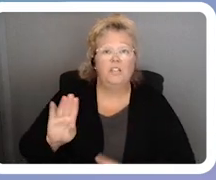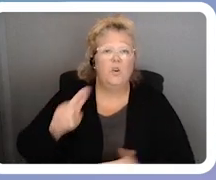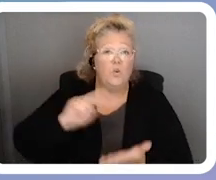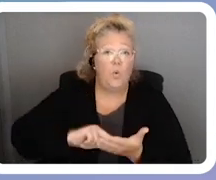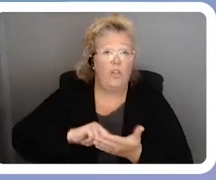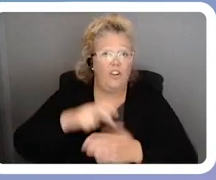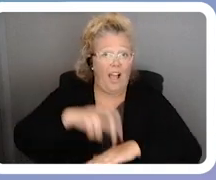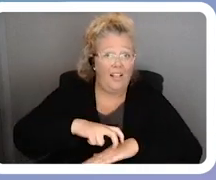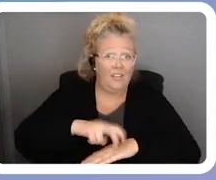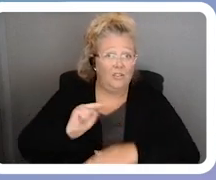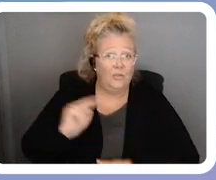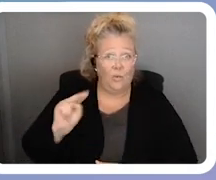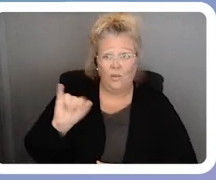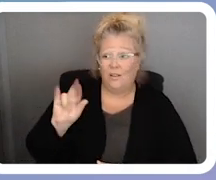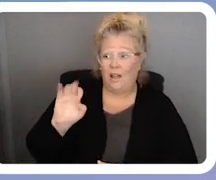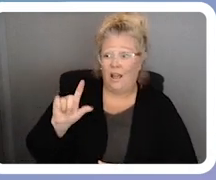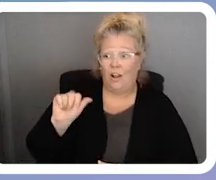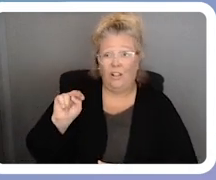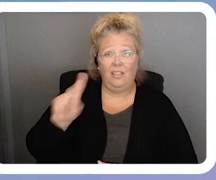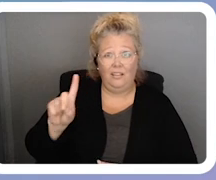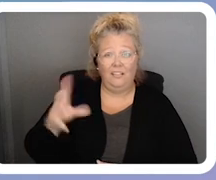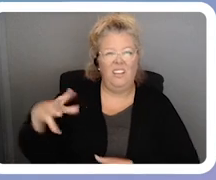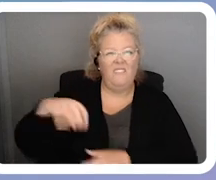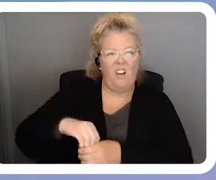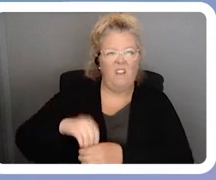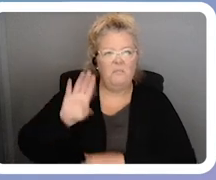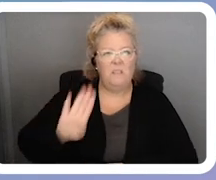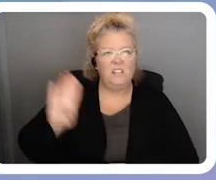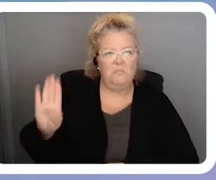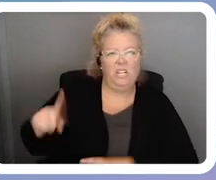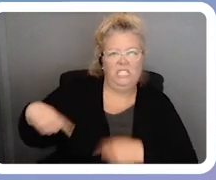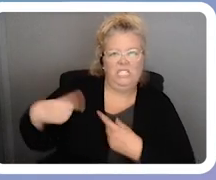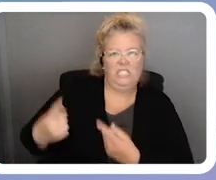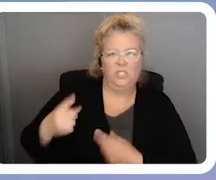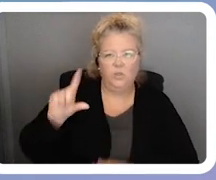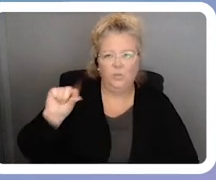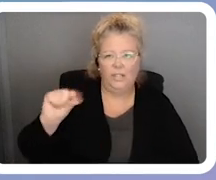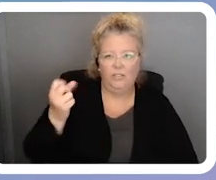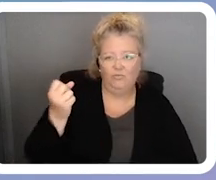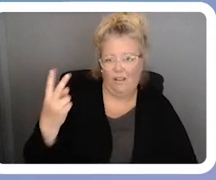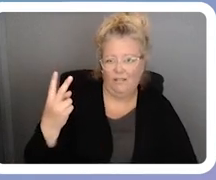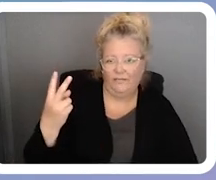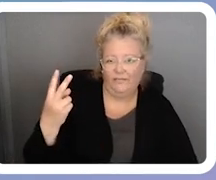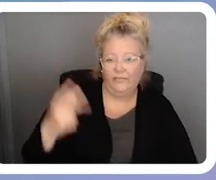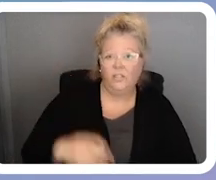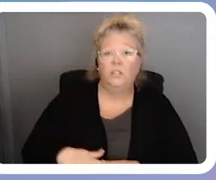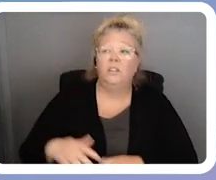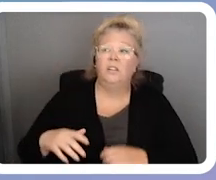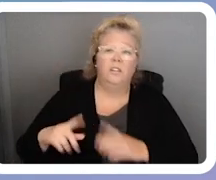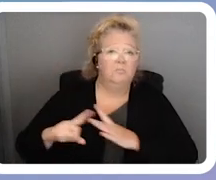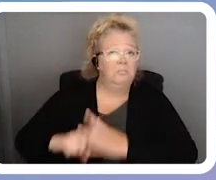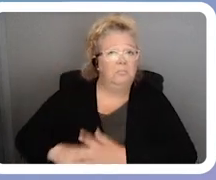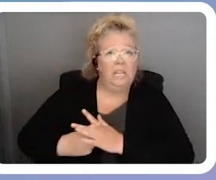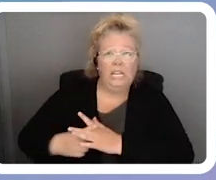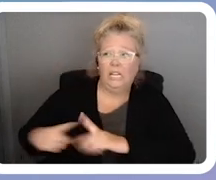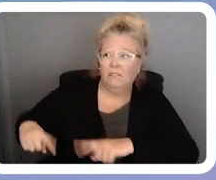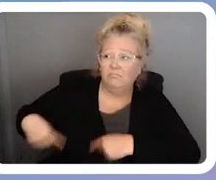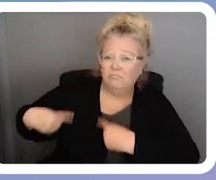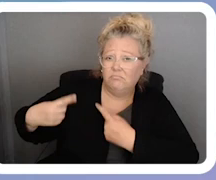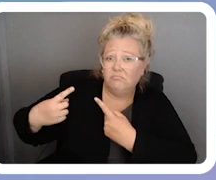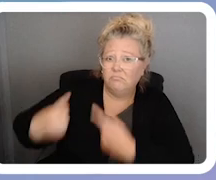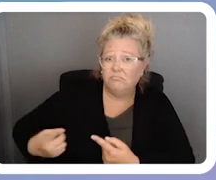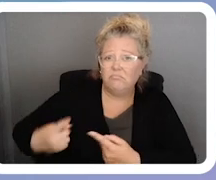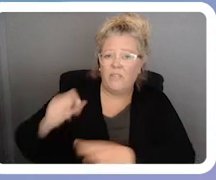Northern Ireland has been involved with the Best Buddies program since 2012, and from the onset has